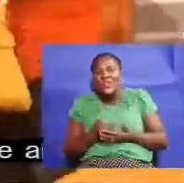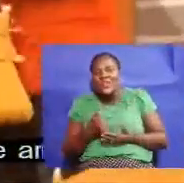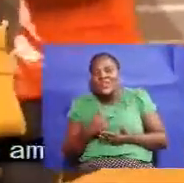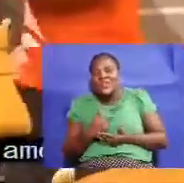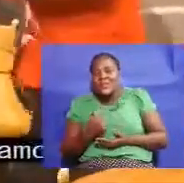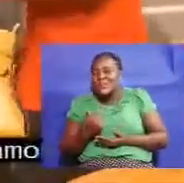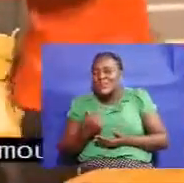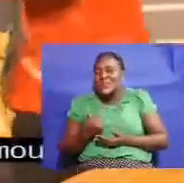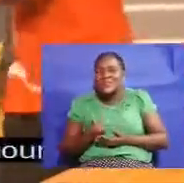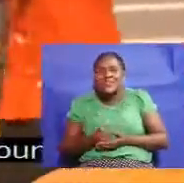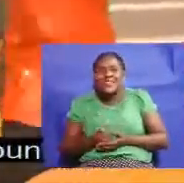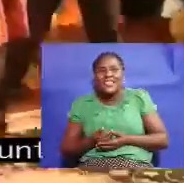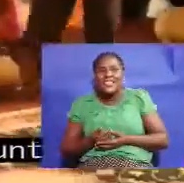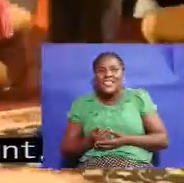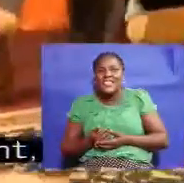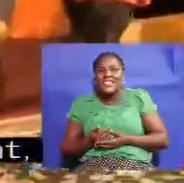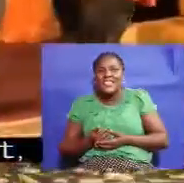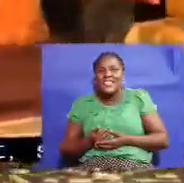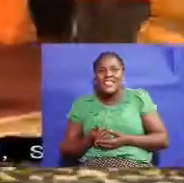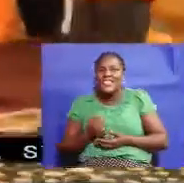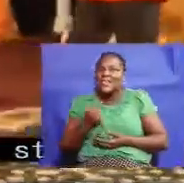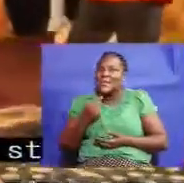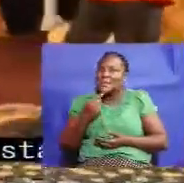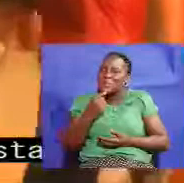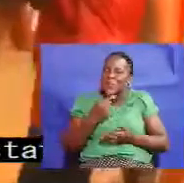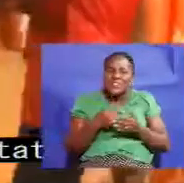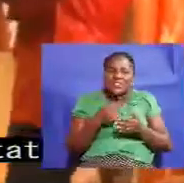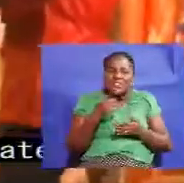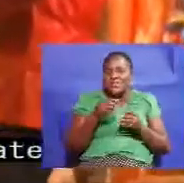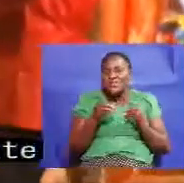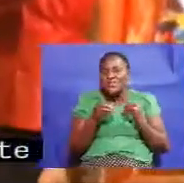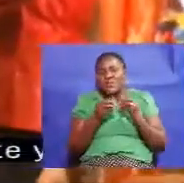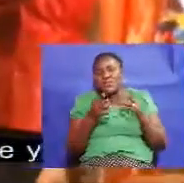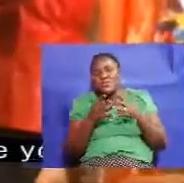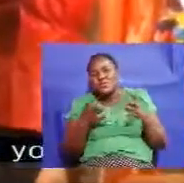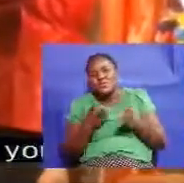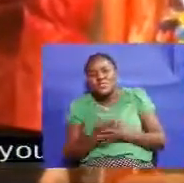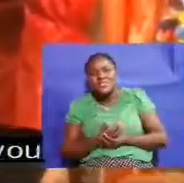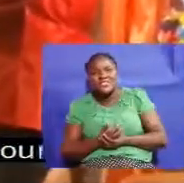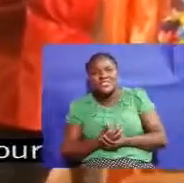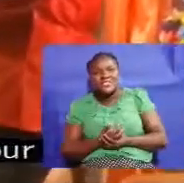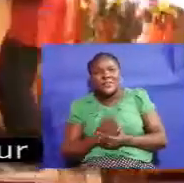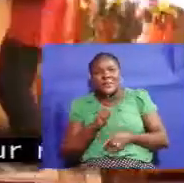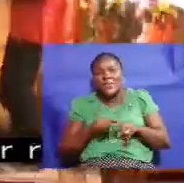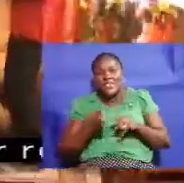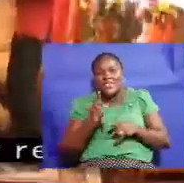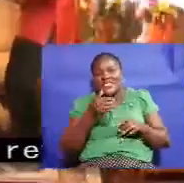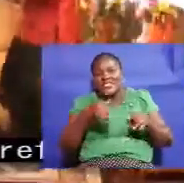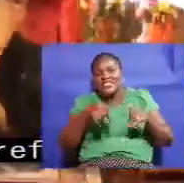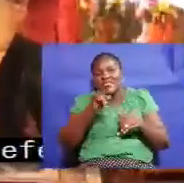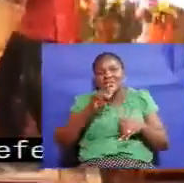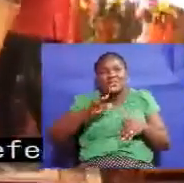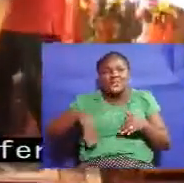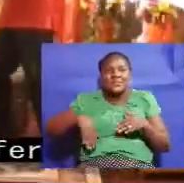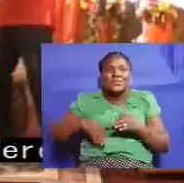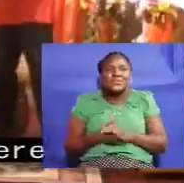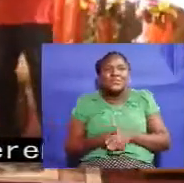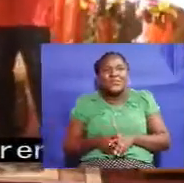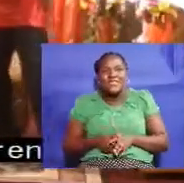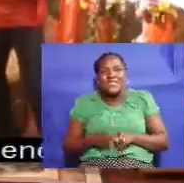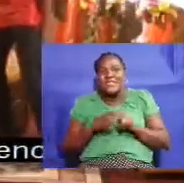Oh, yeah. And you look so beautiful, my dear. Turn and let me have a good look at you. Oh, yeah. Ah, my dear, you